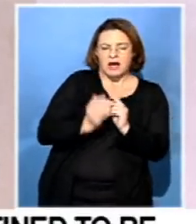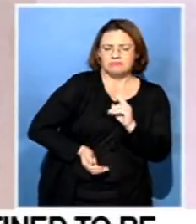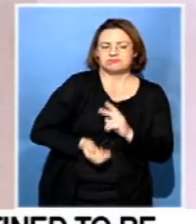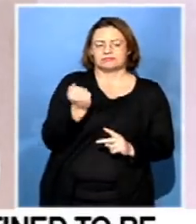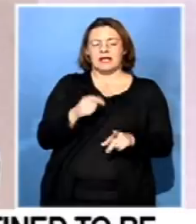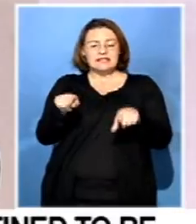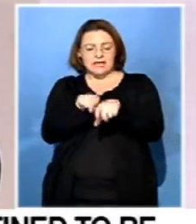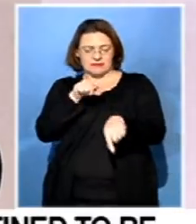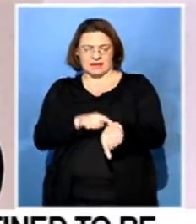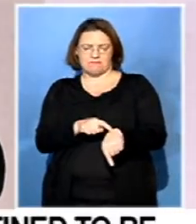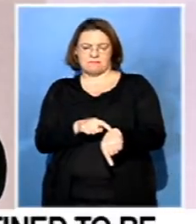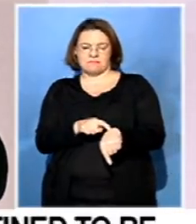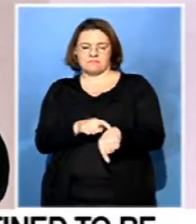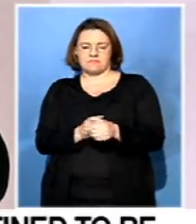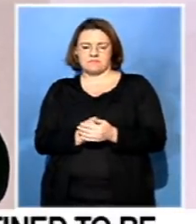and